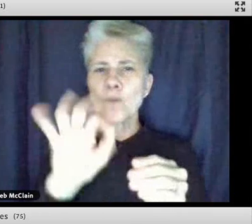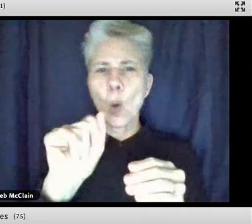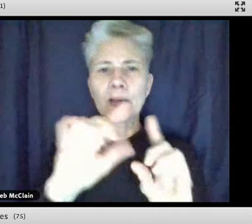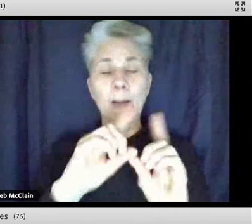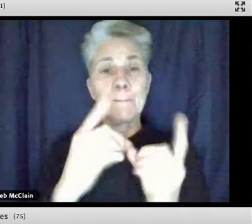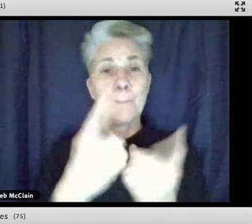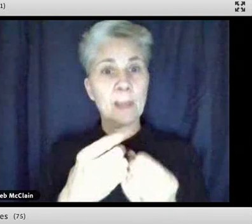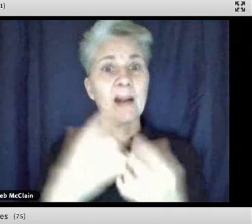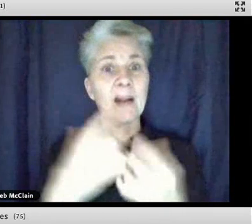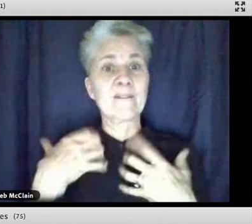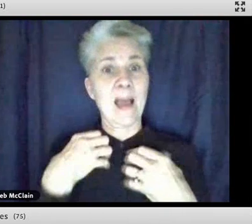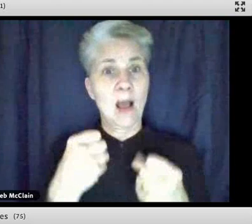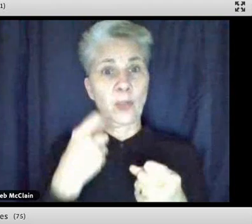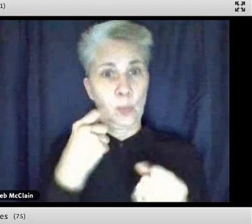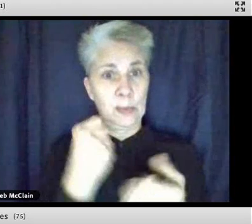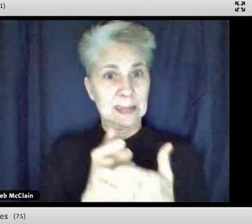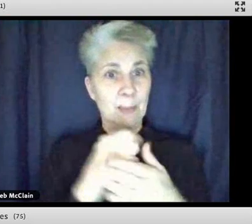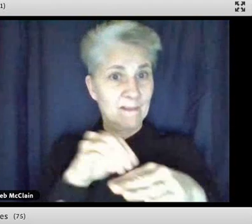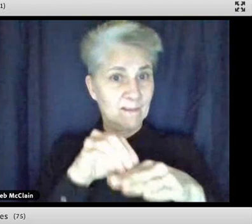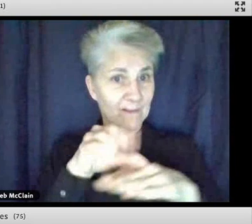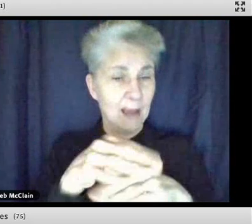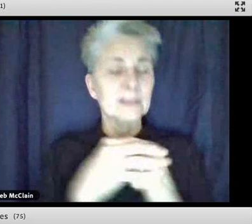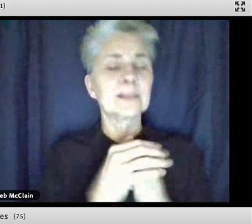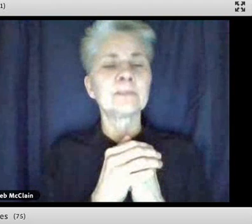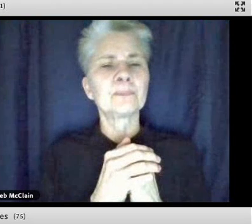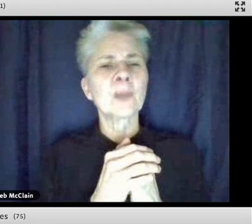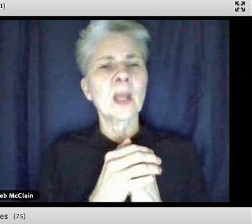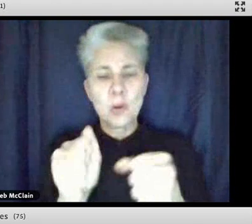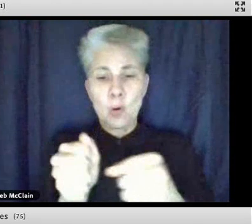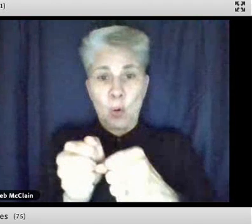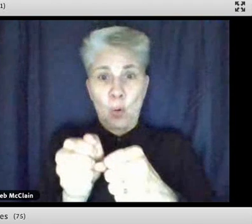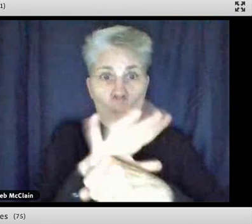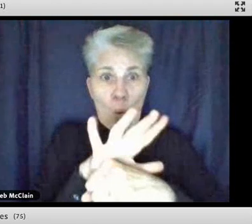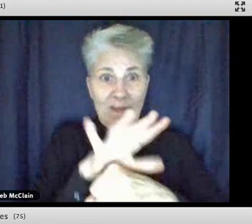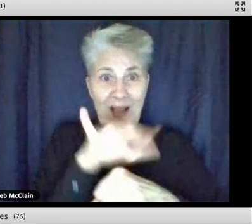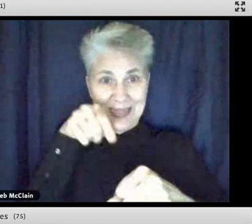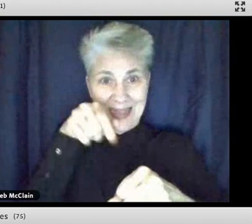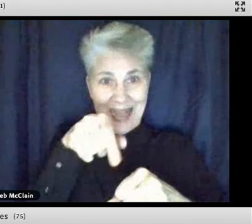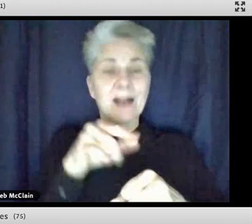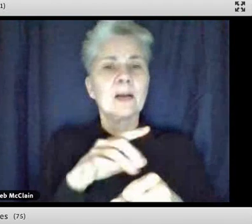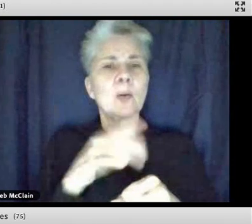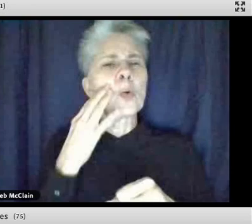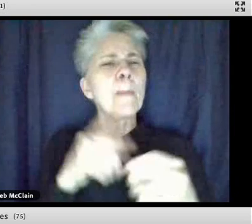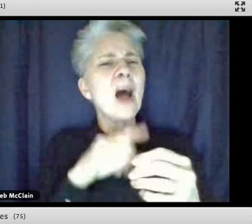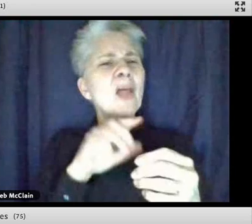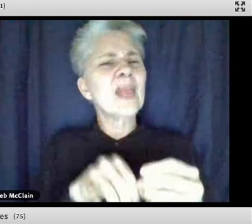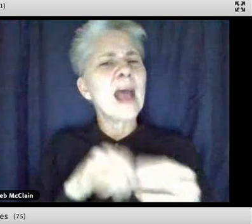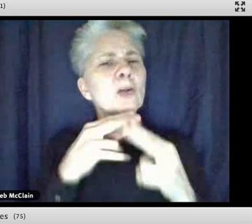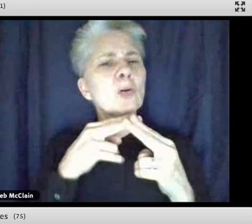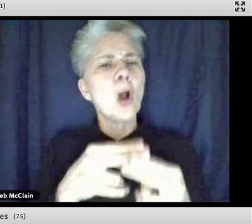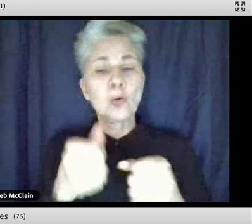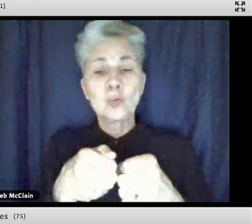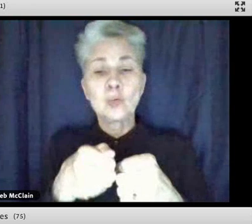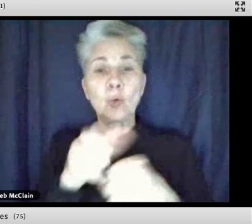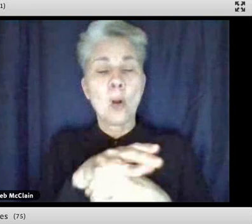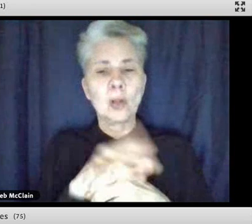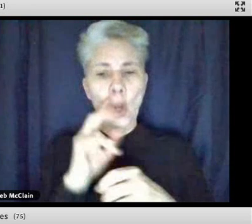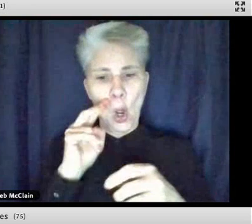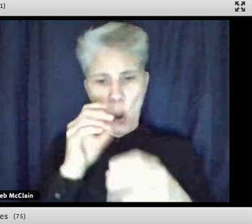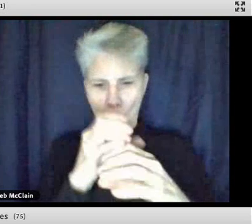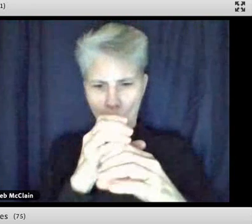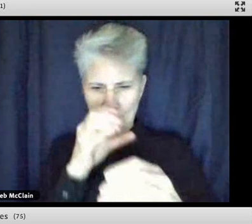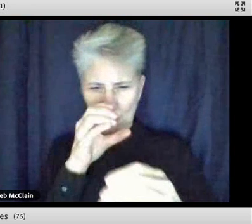can also call and get some advice. But basically, the coronavirus, we know about this. It's called corona because when you look at it